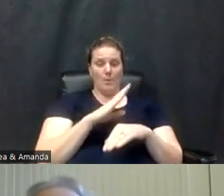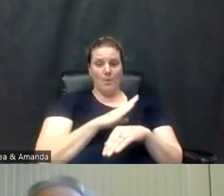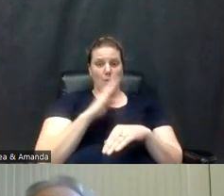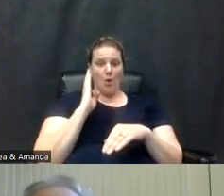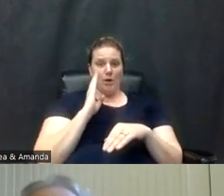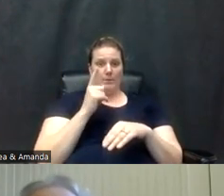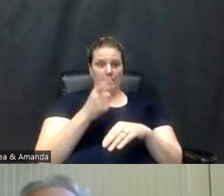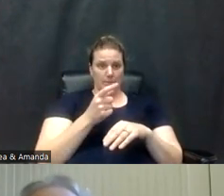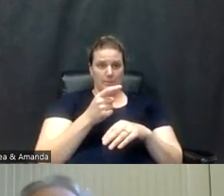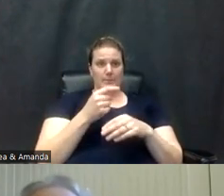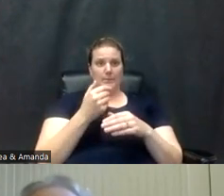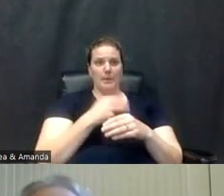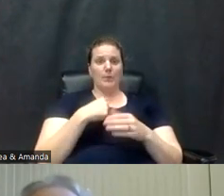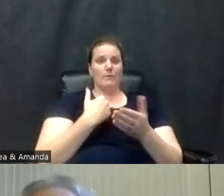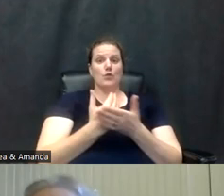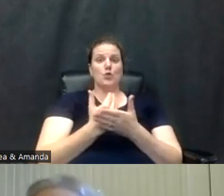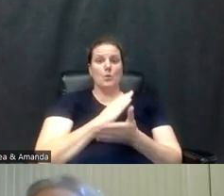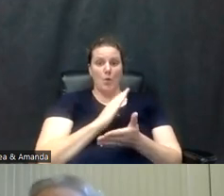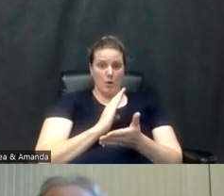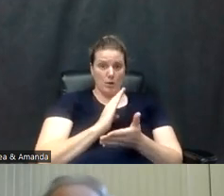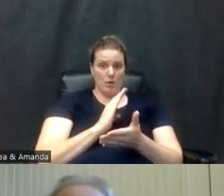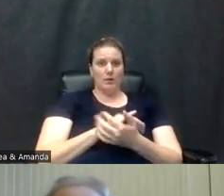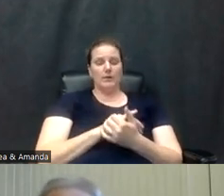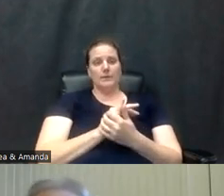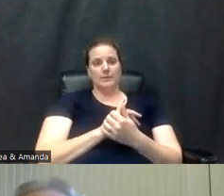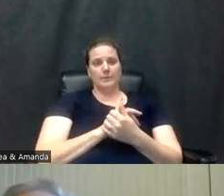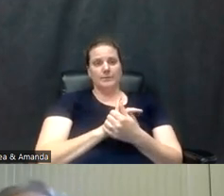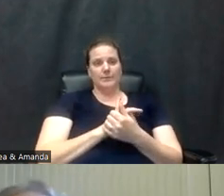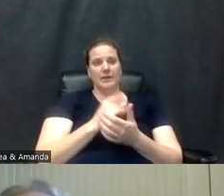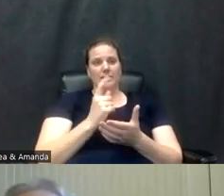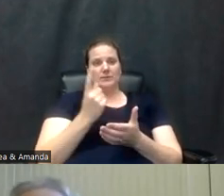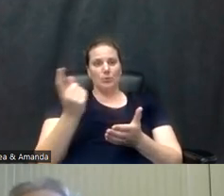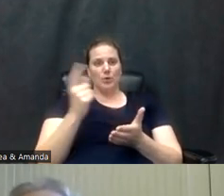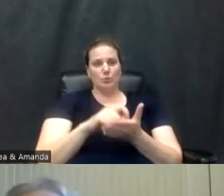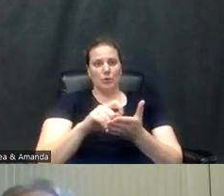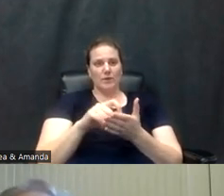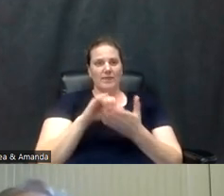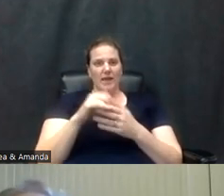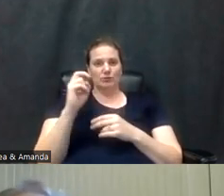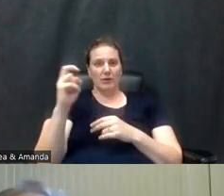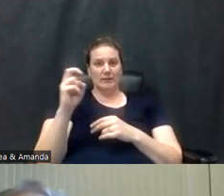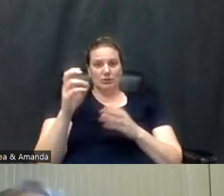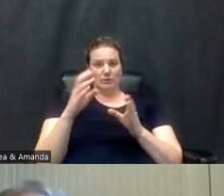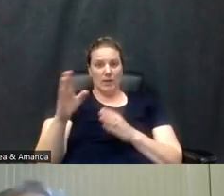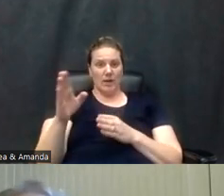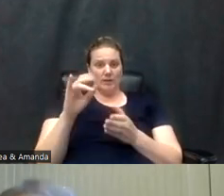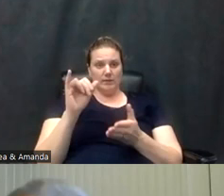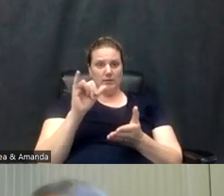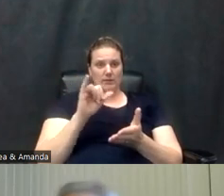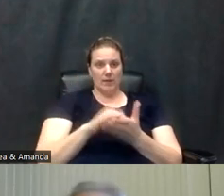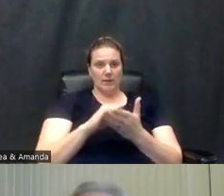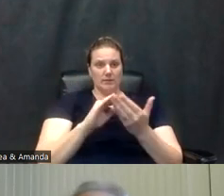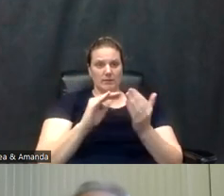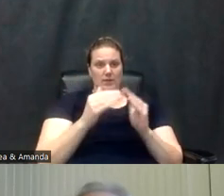and make them the members of the new board. But the, somebody wrote into that transition plan that the